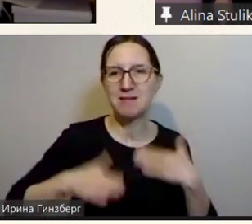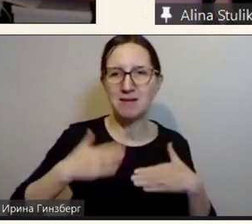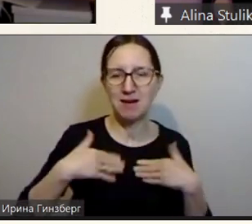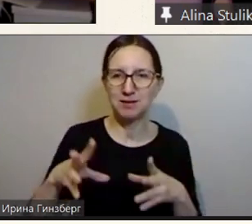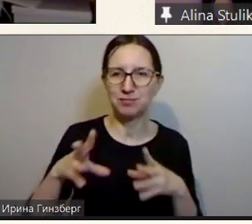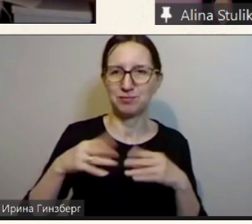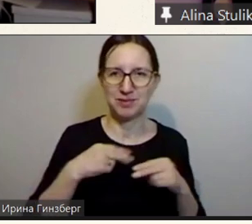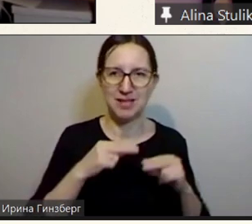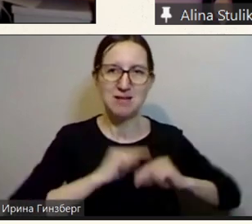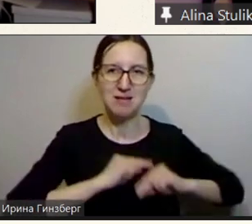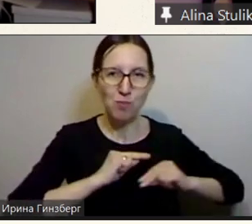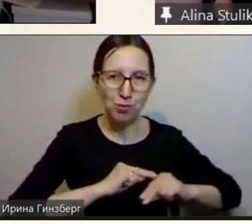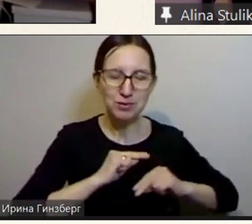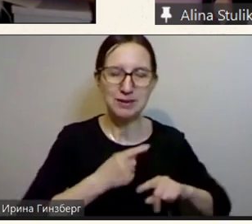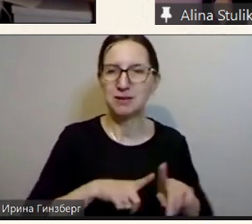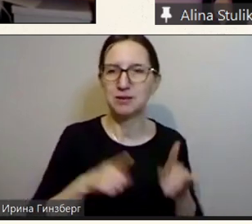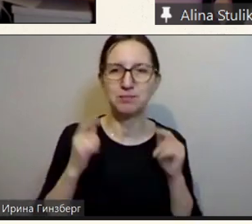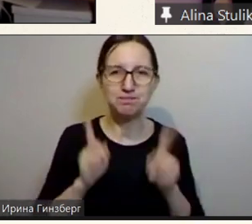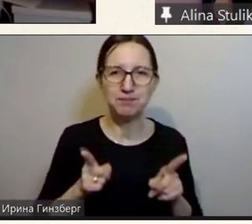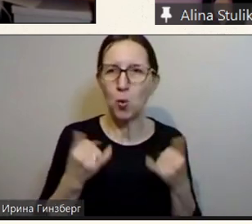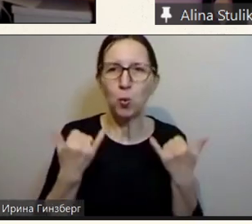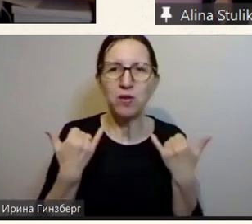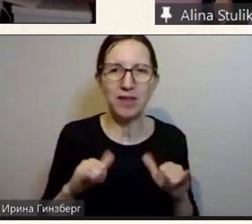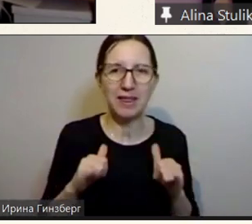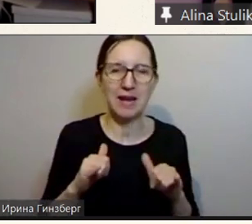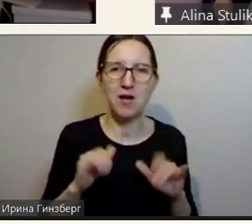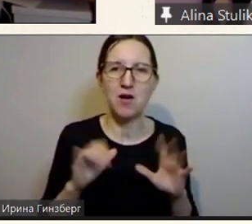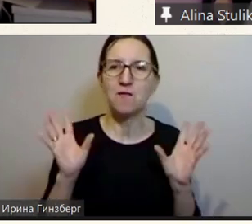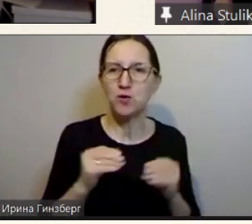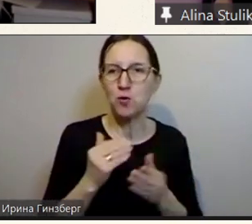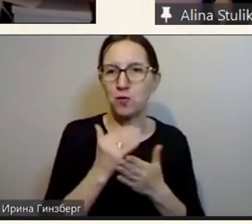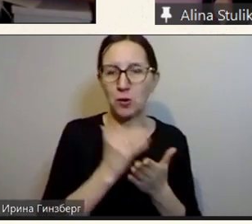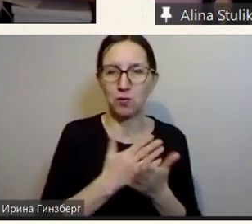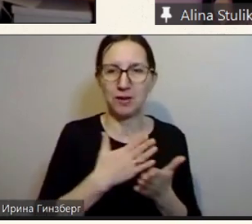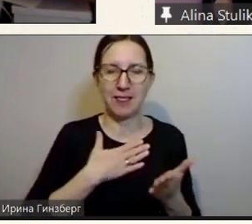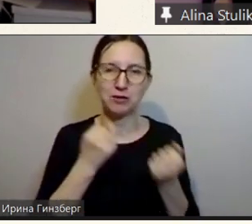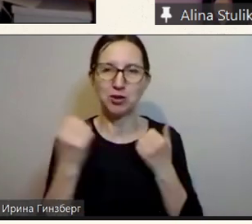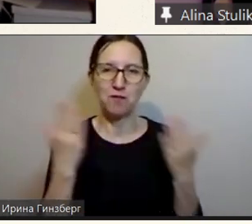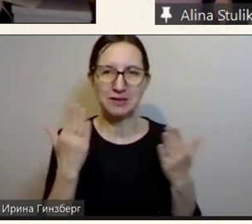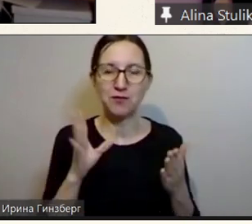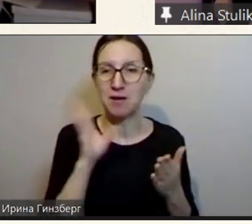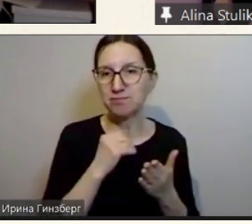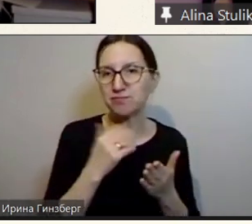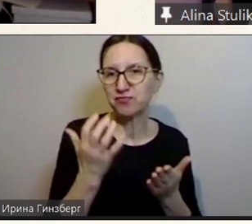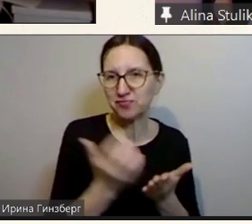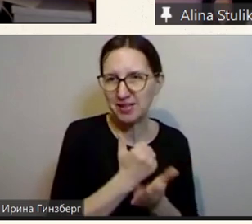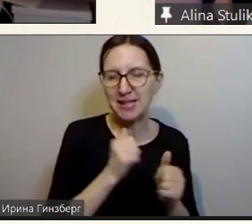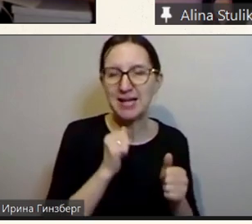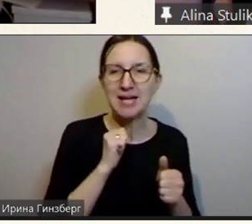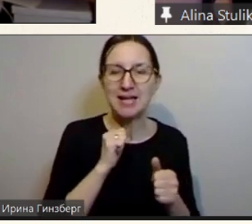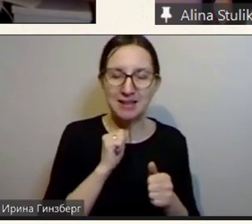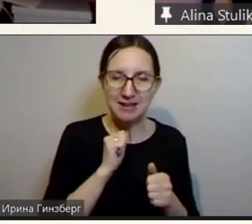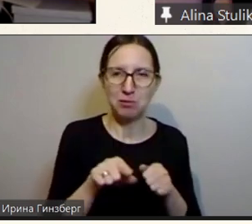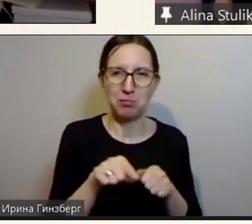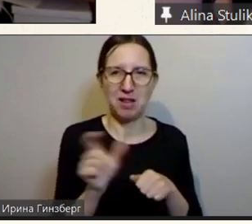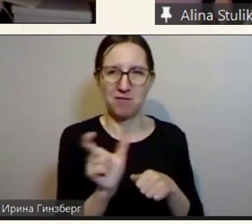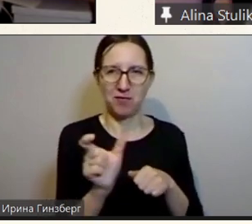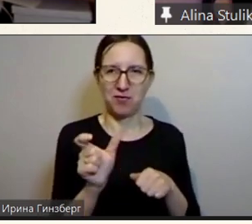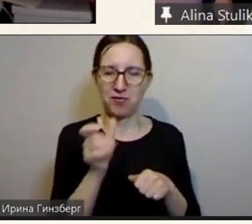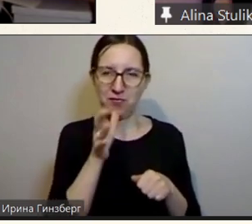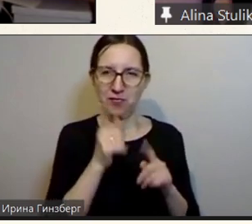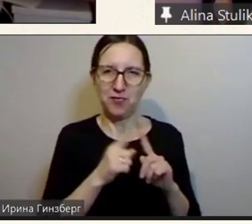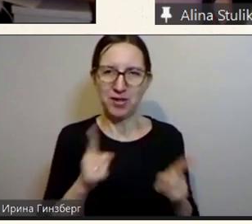we are glad to cooperate with you. It is absolutely wonderful that we managed to put